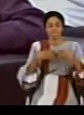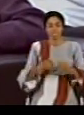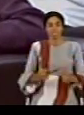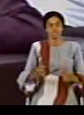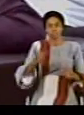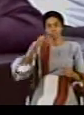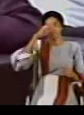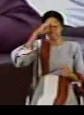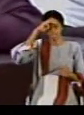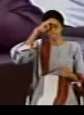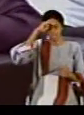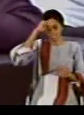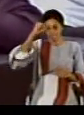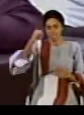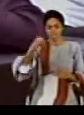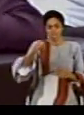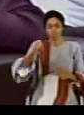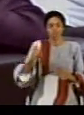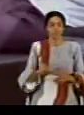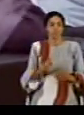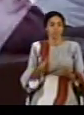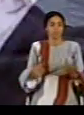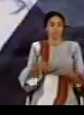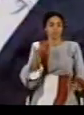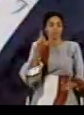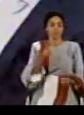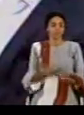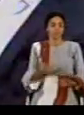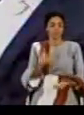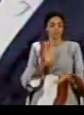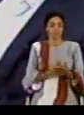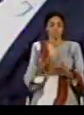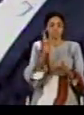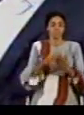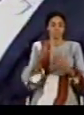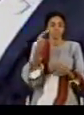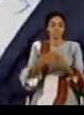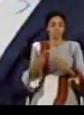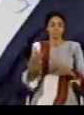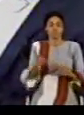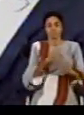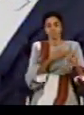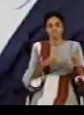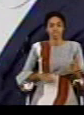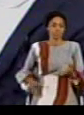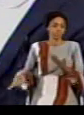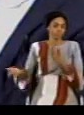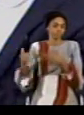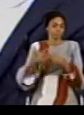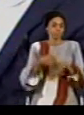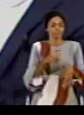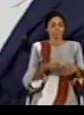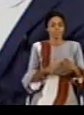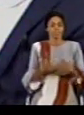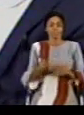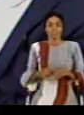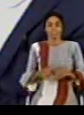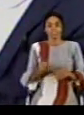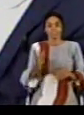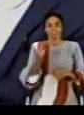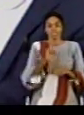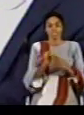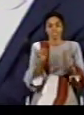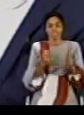Glory to the name of the Lord. We now return to the state overseer in the anchor location.